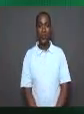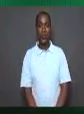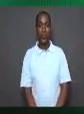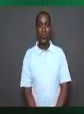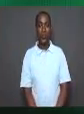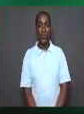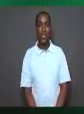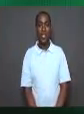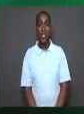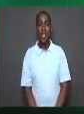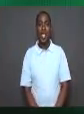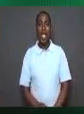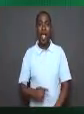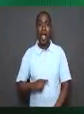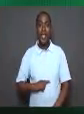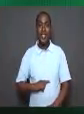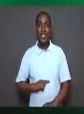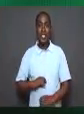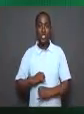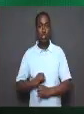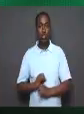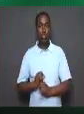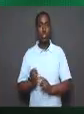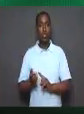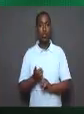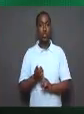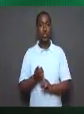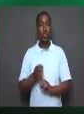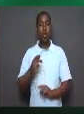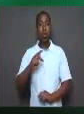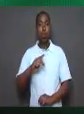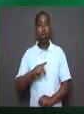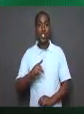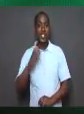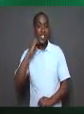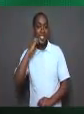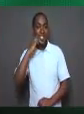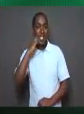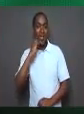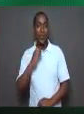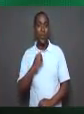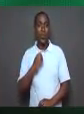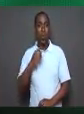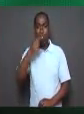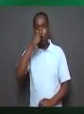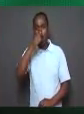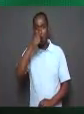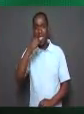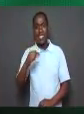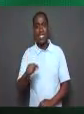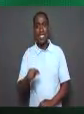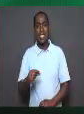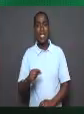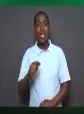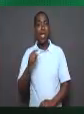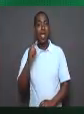The gastric juices consist of protease enzymes, mucus,